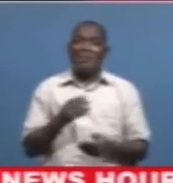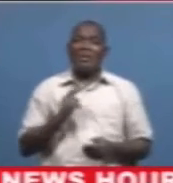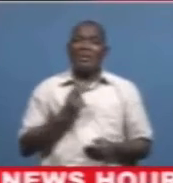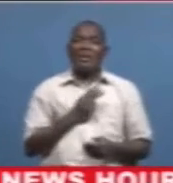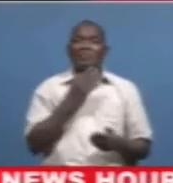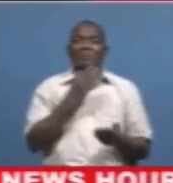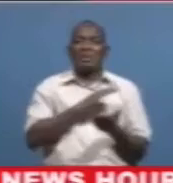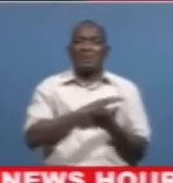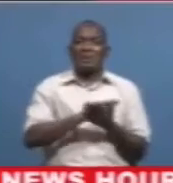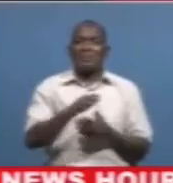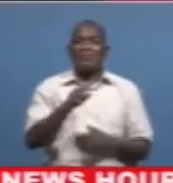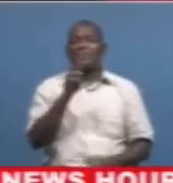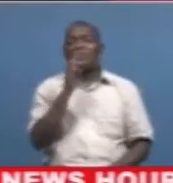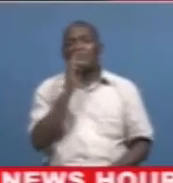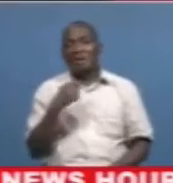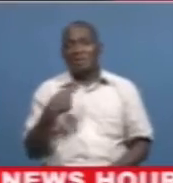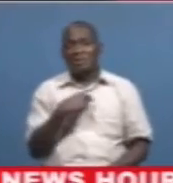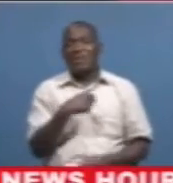suffering.